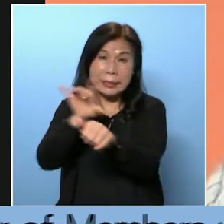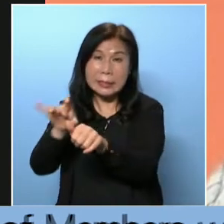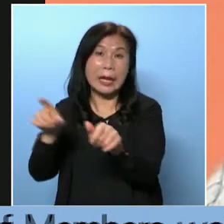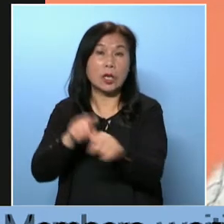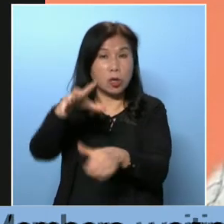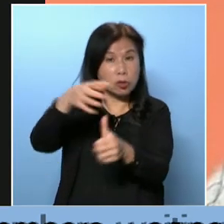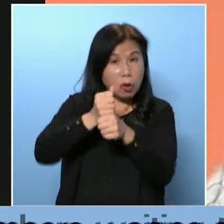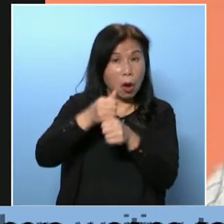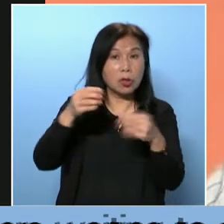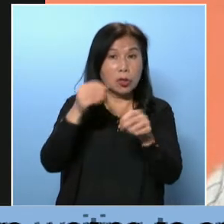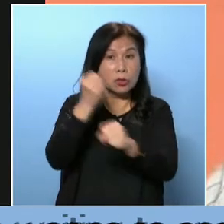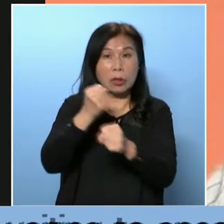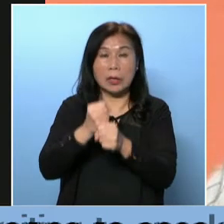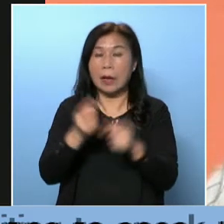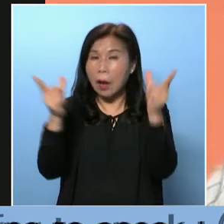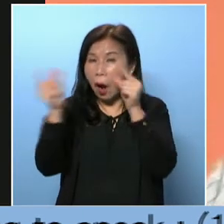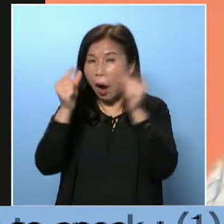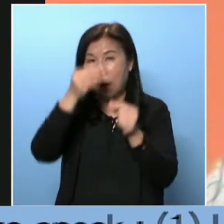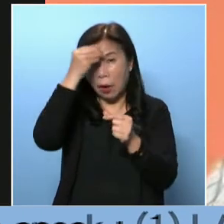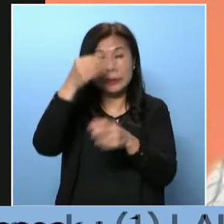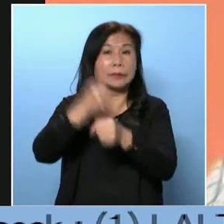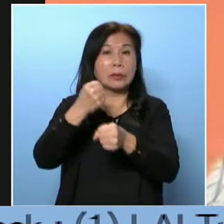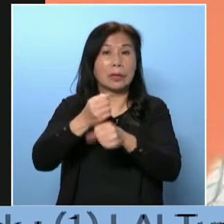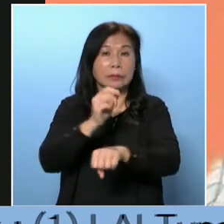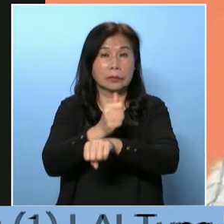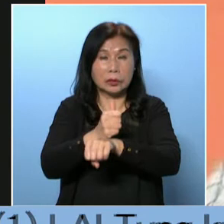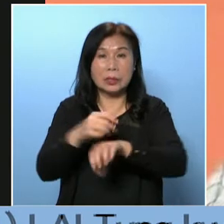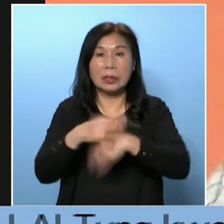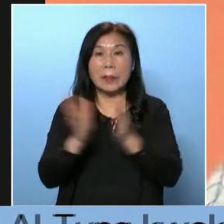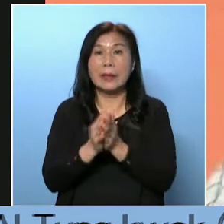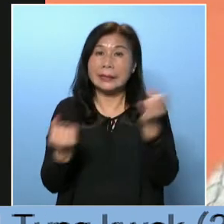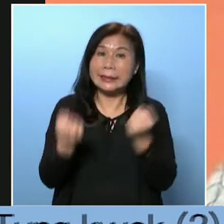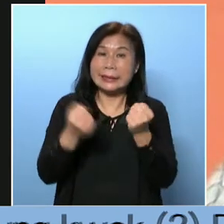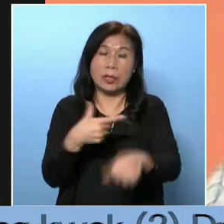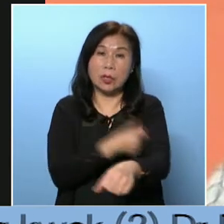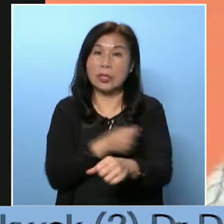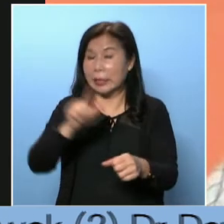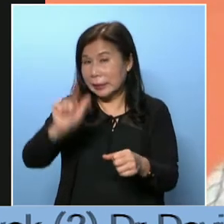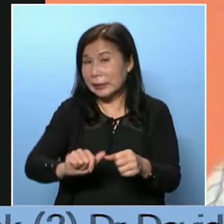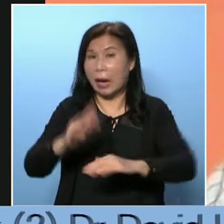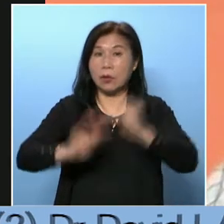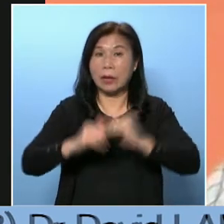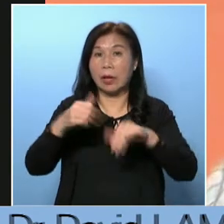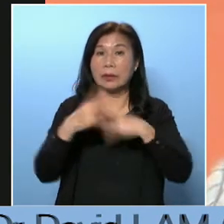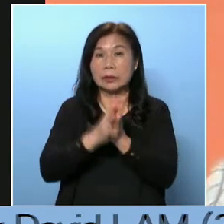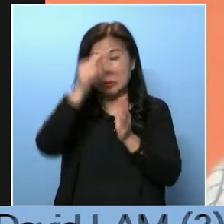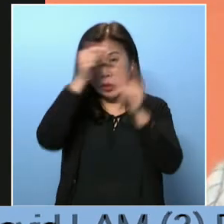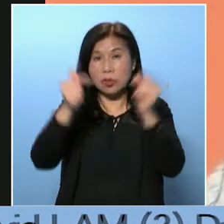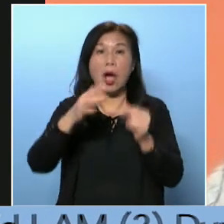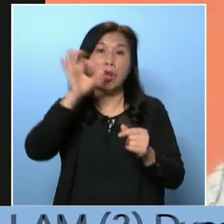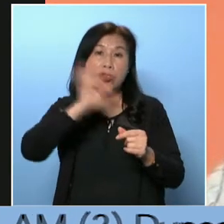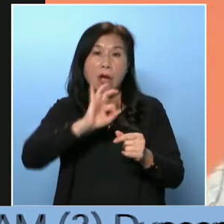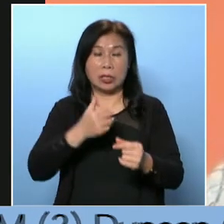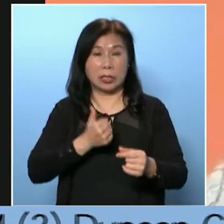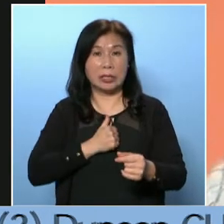under internships. Can we make use of them? These are very good placement opportunities. For example, the vaccination vehicles, we can have some veteran nurse